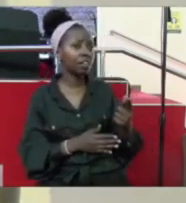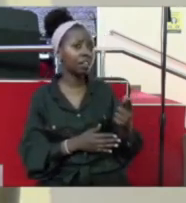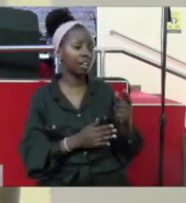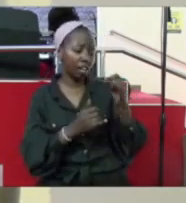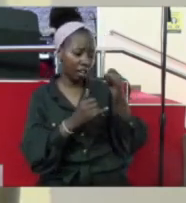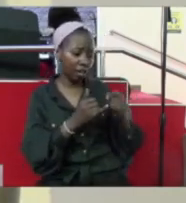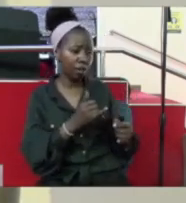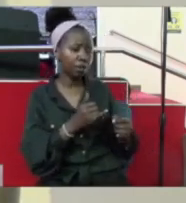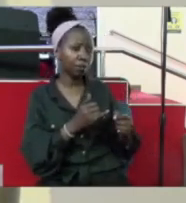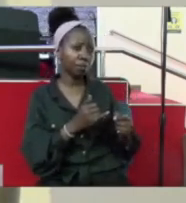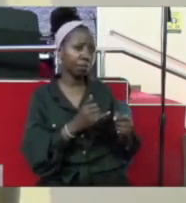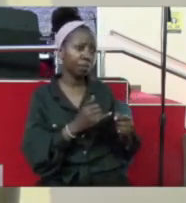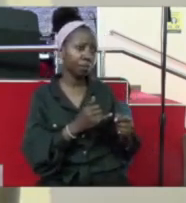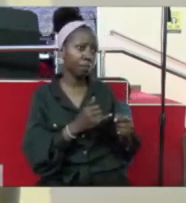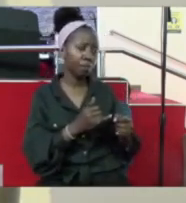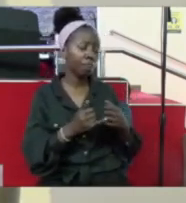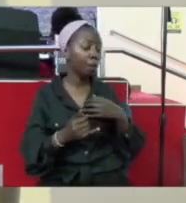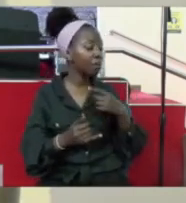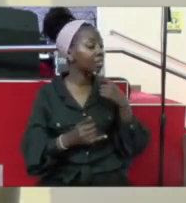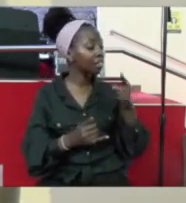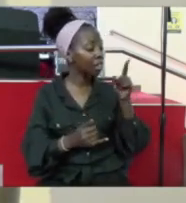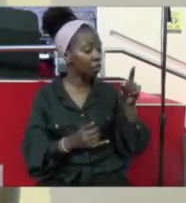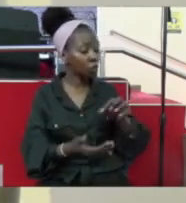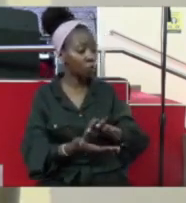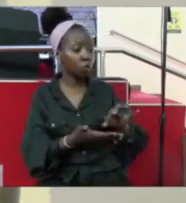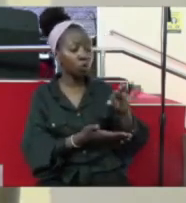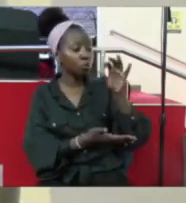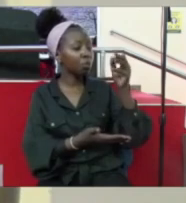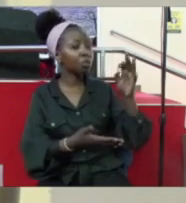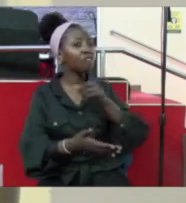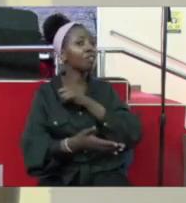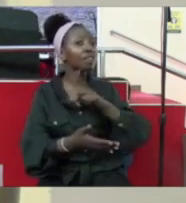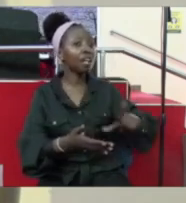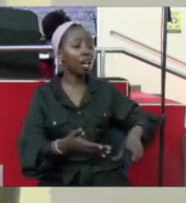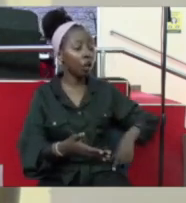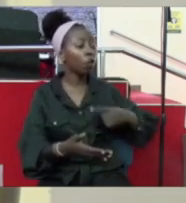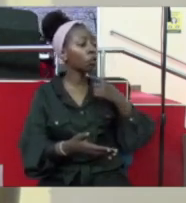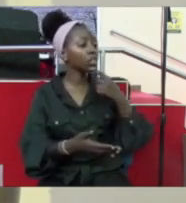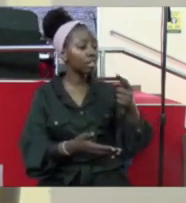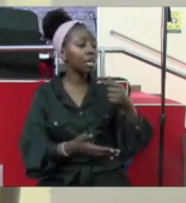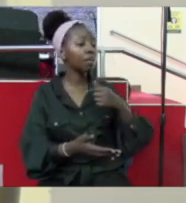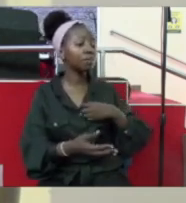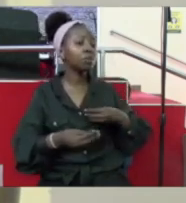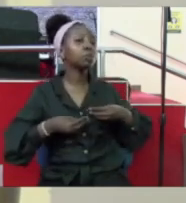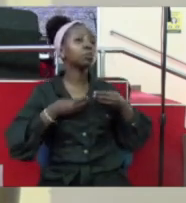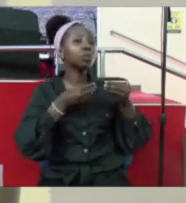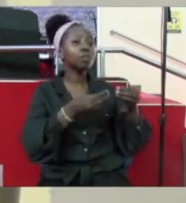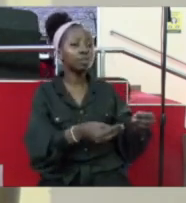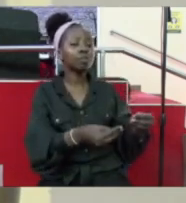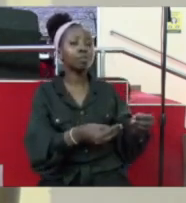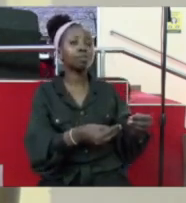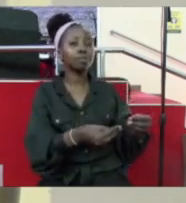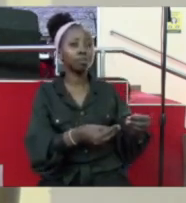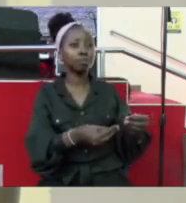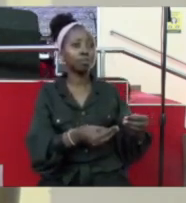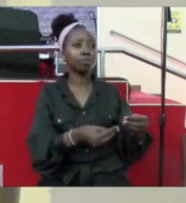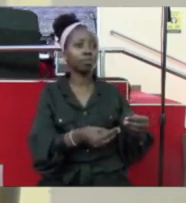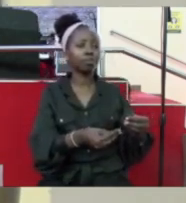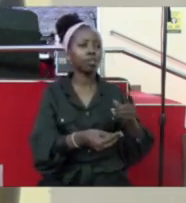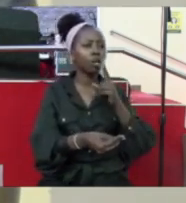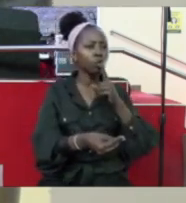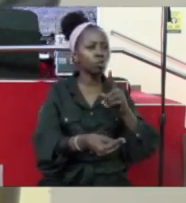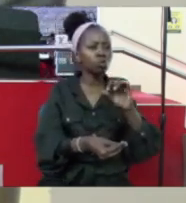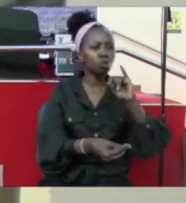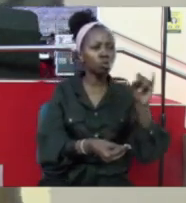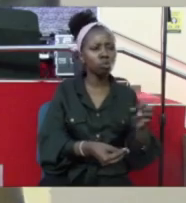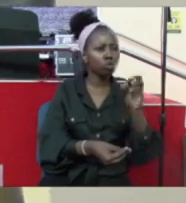akasema akimaliza. I've told you the spirit of the Lord prompted me. Nimekuambia ni roho wa Mungu ameniongoza. So Joel Austin did not